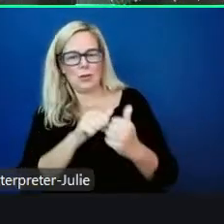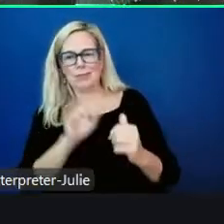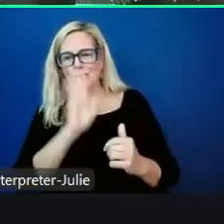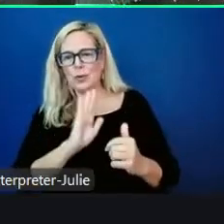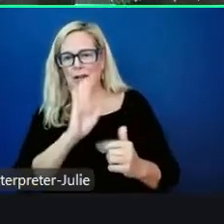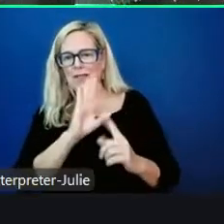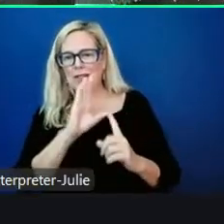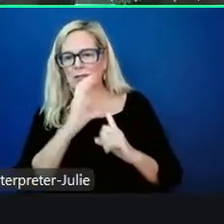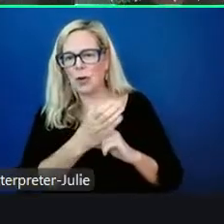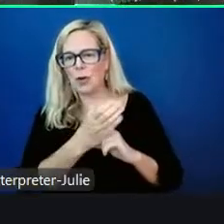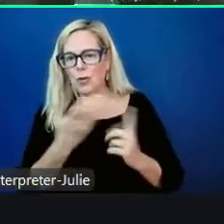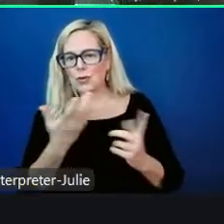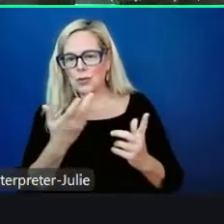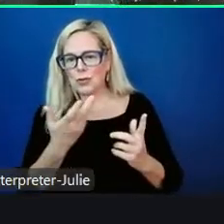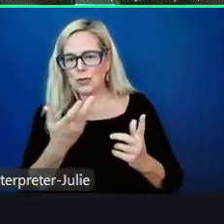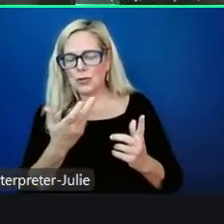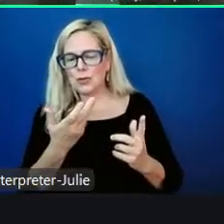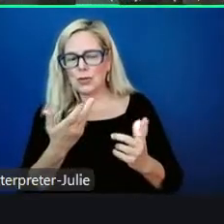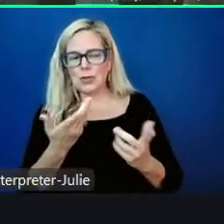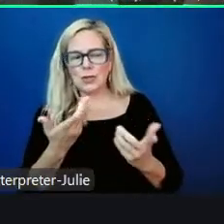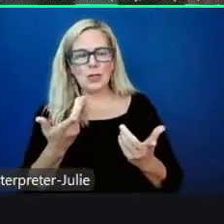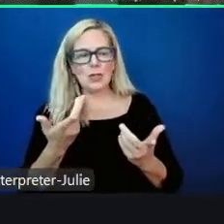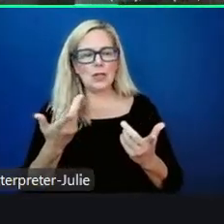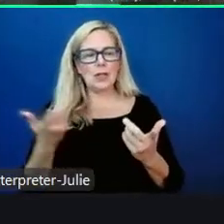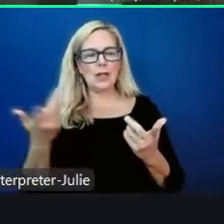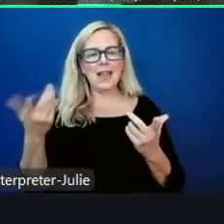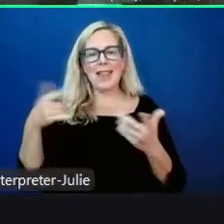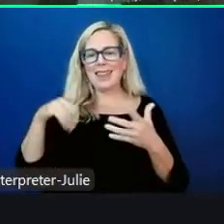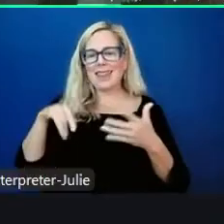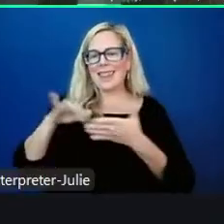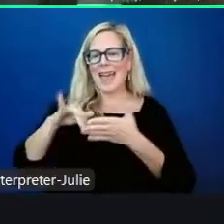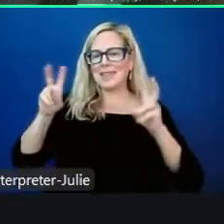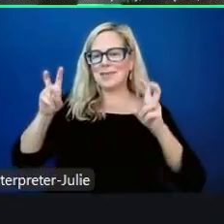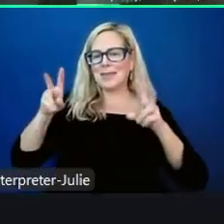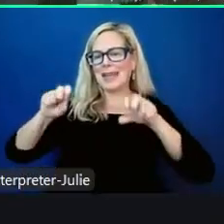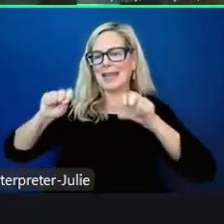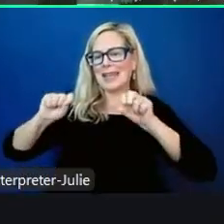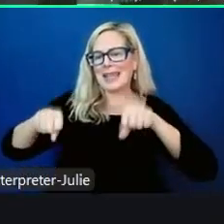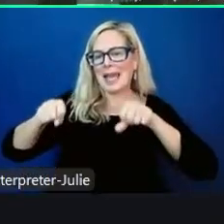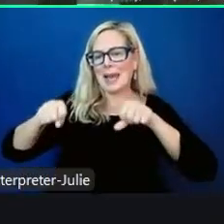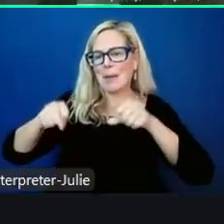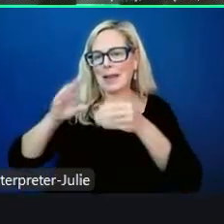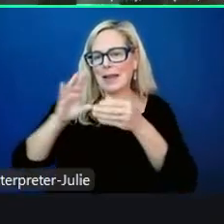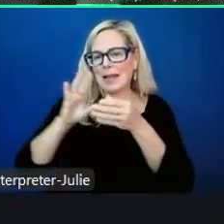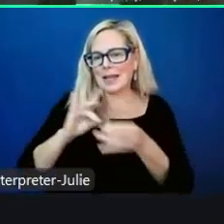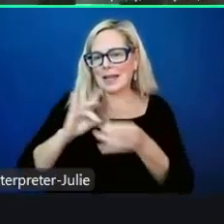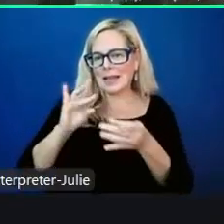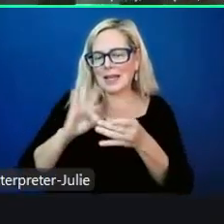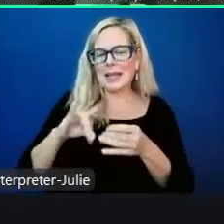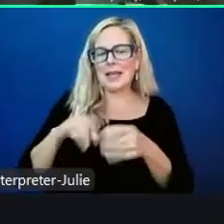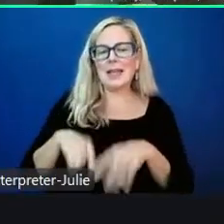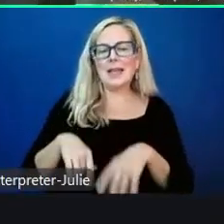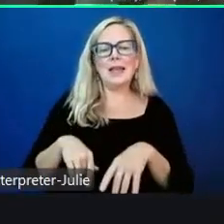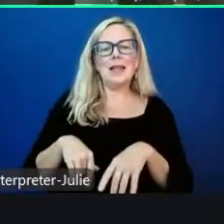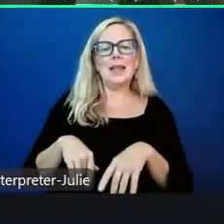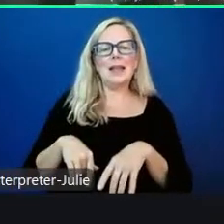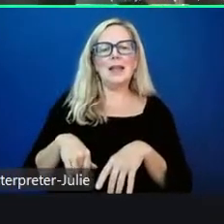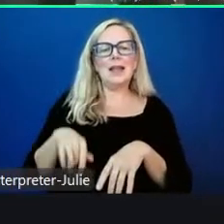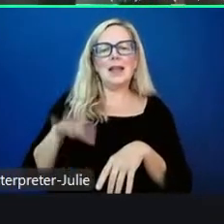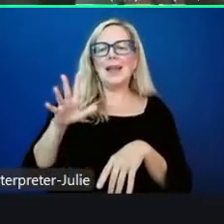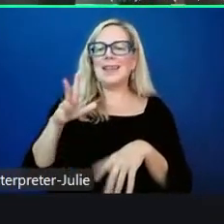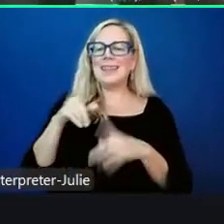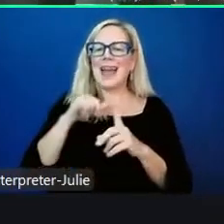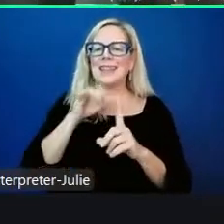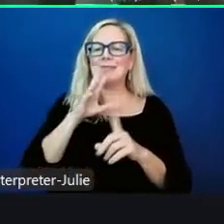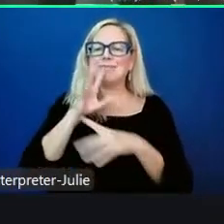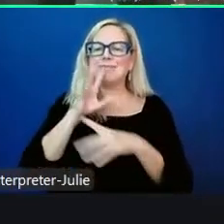culture. The capability imperative, a phrase coined by Dr. Nira Jain, captures traditional